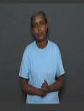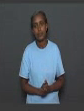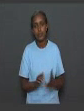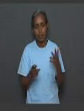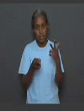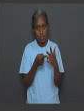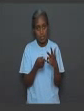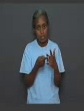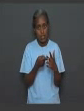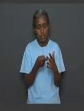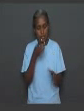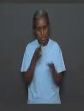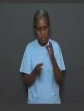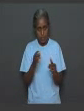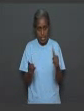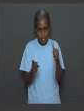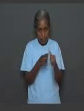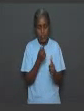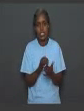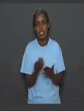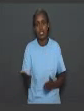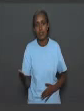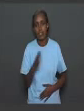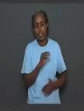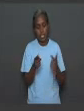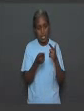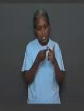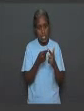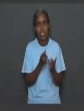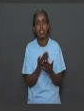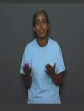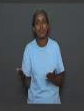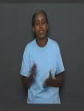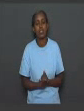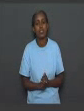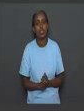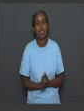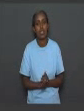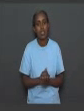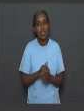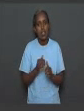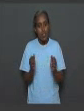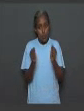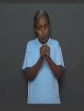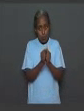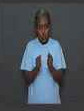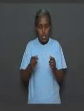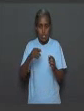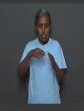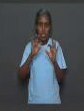Third, if the first event and the second event are mutually